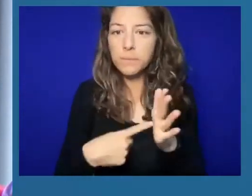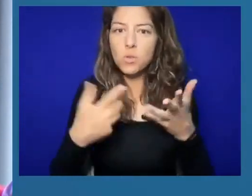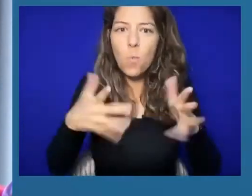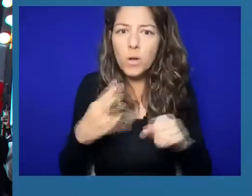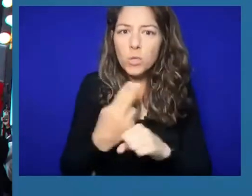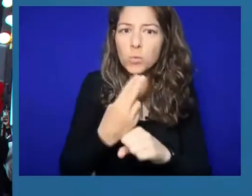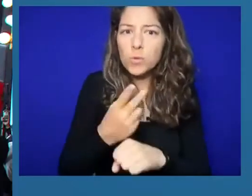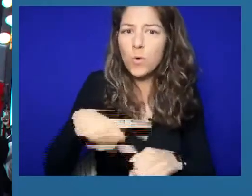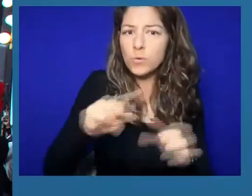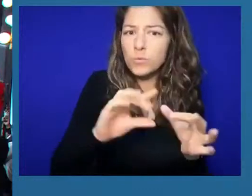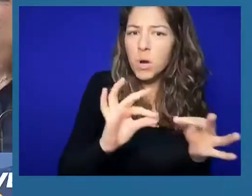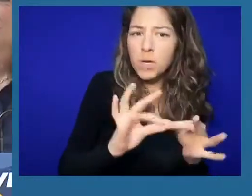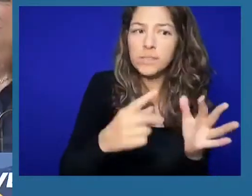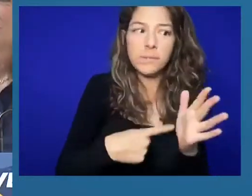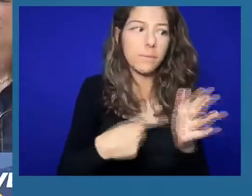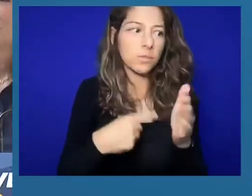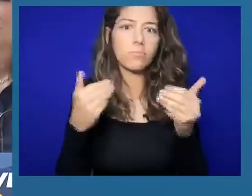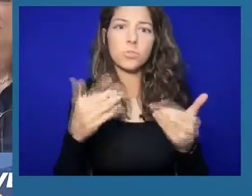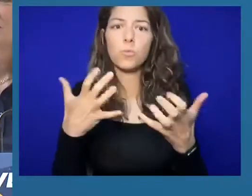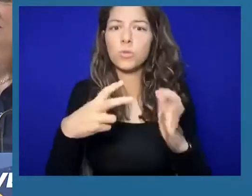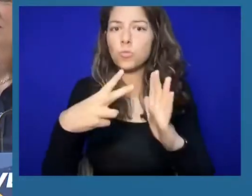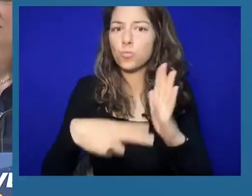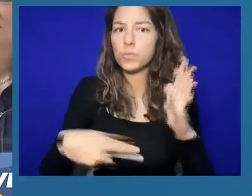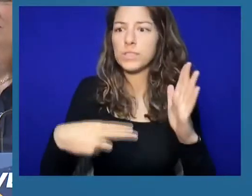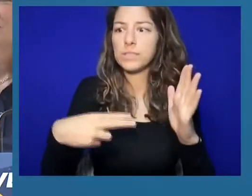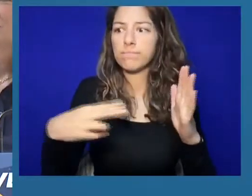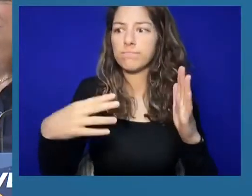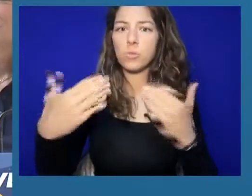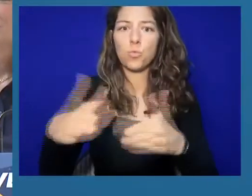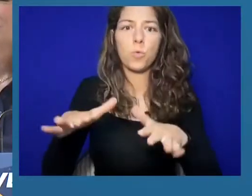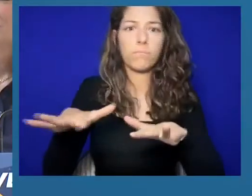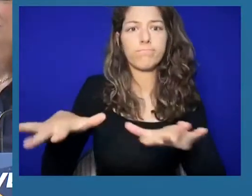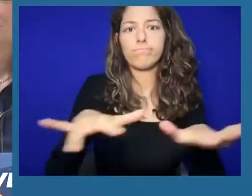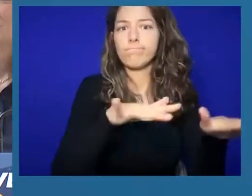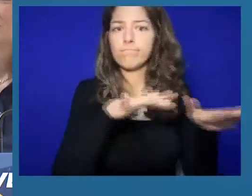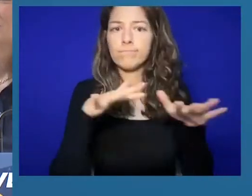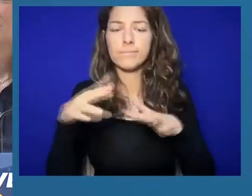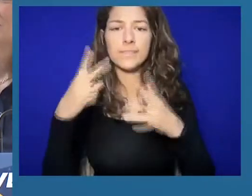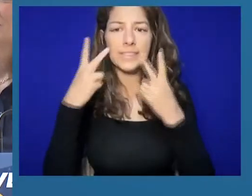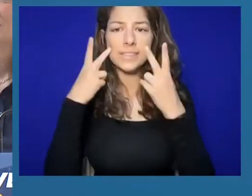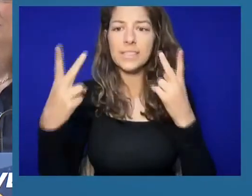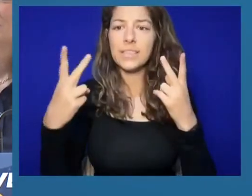remarks. Sometimes you go and you just want to read a room and just say what comes to